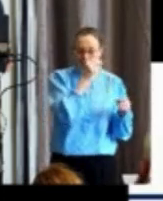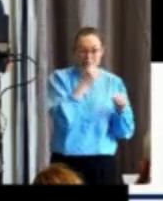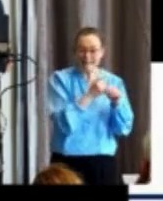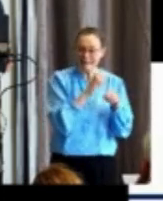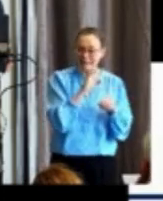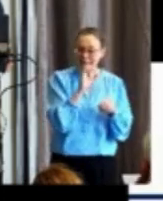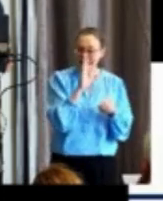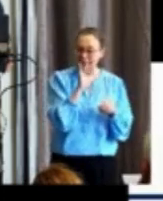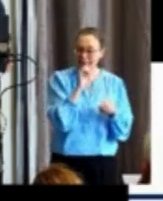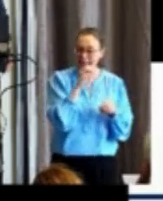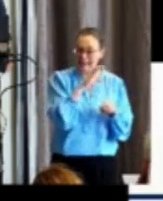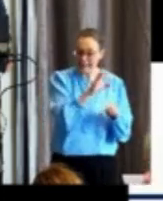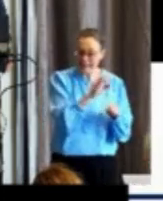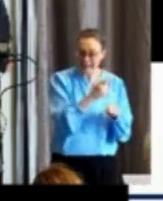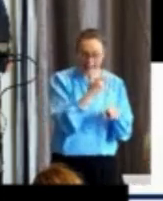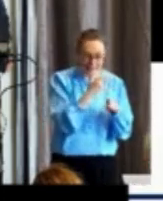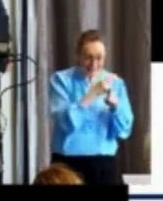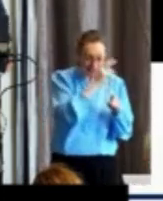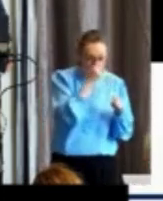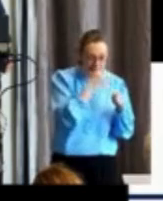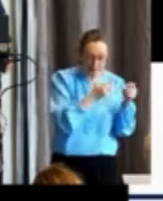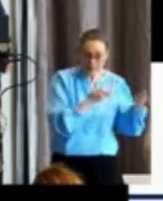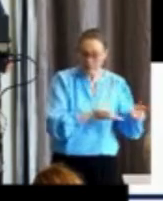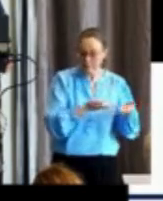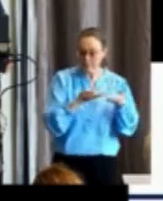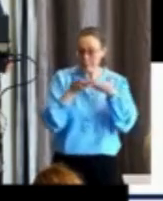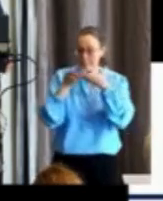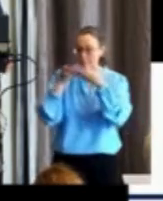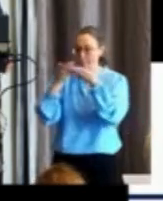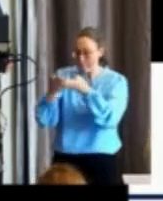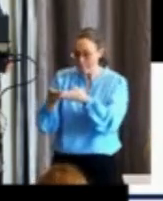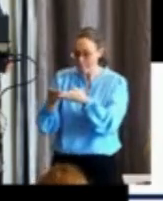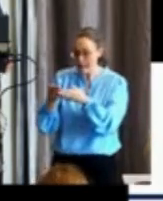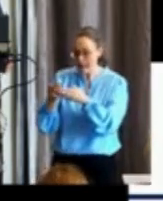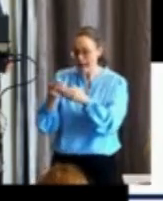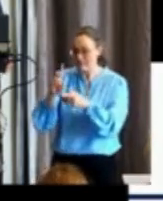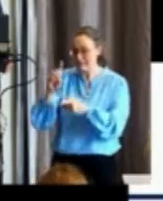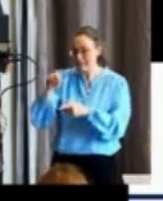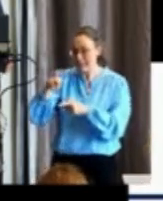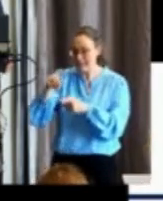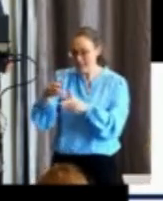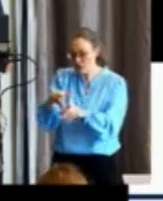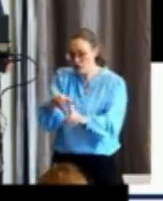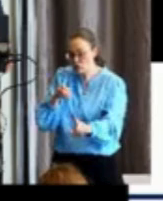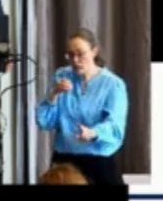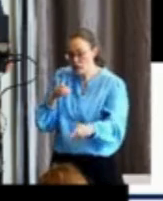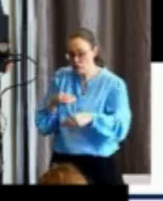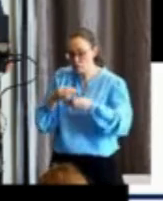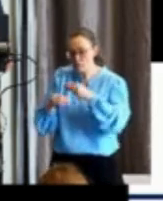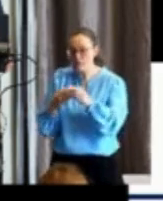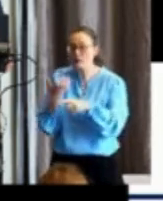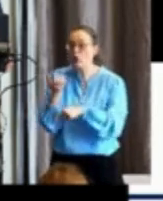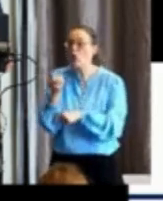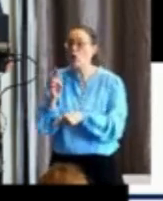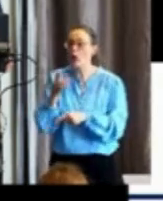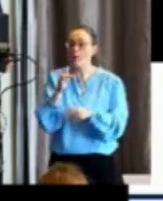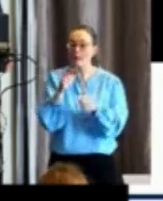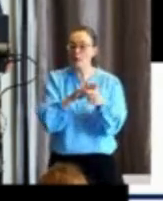and those samples immediately go to a biobank for DNA extraction and processing. Or we might be doing it via